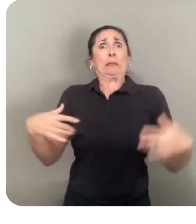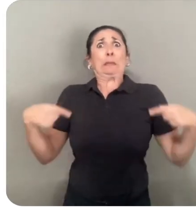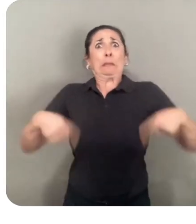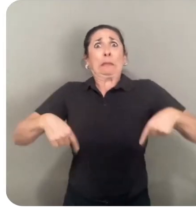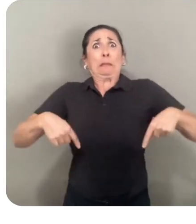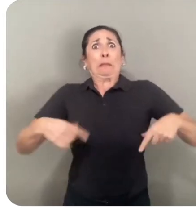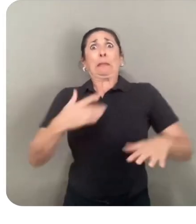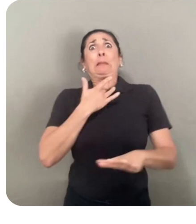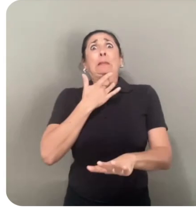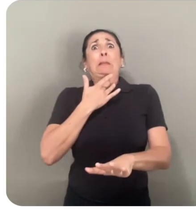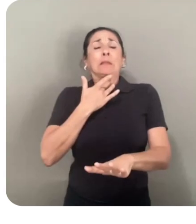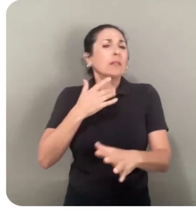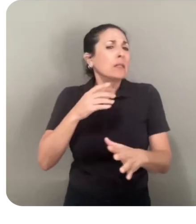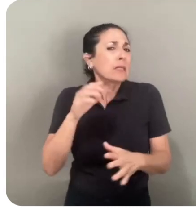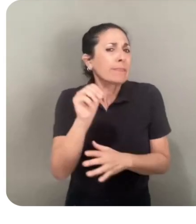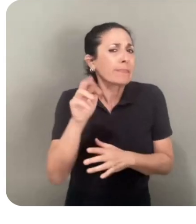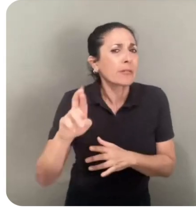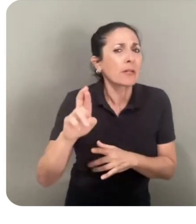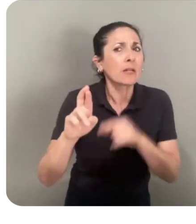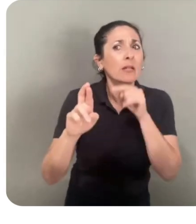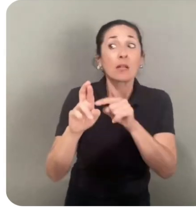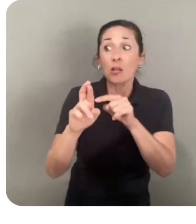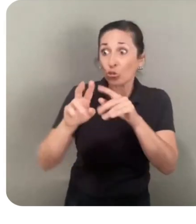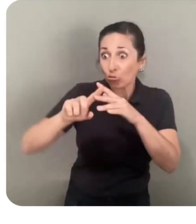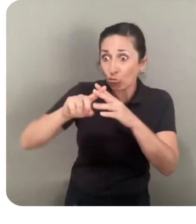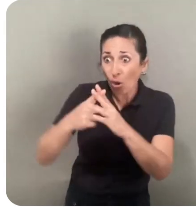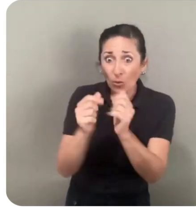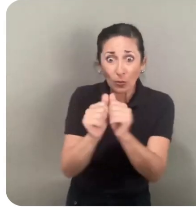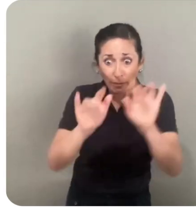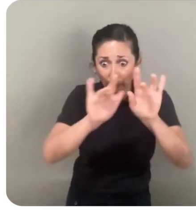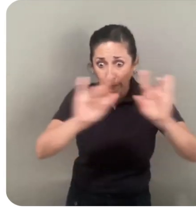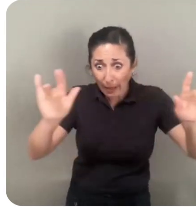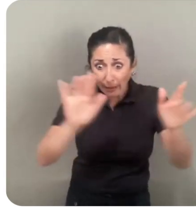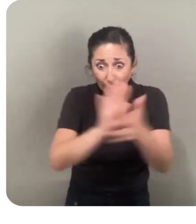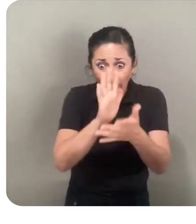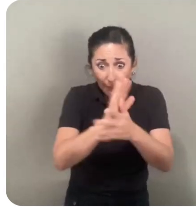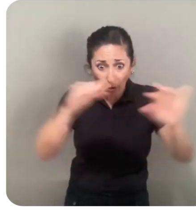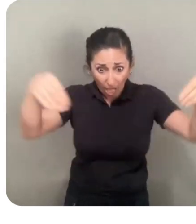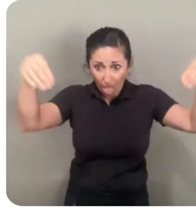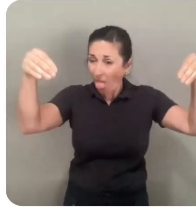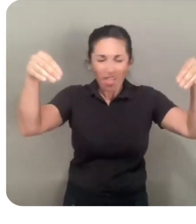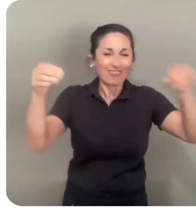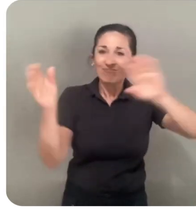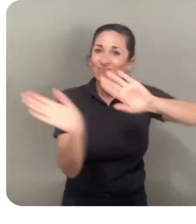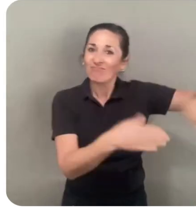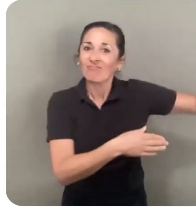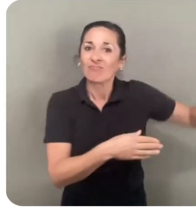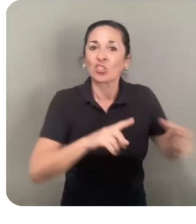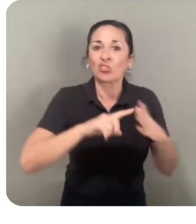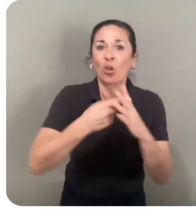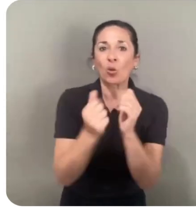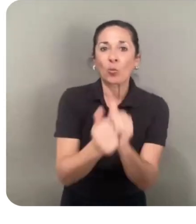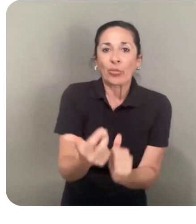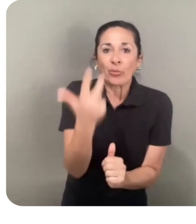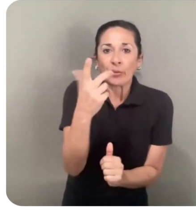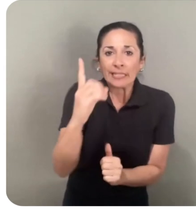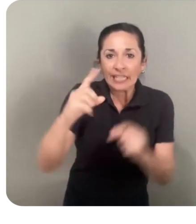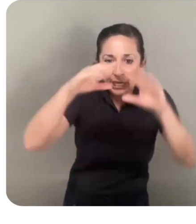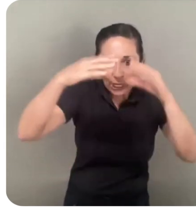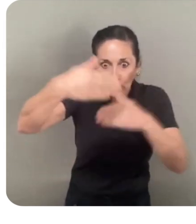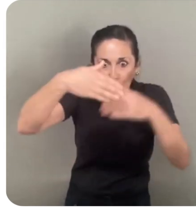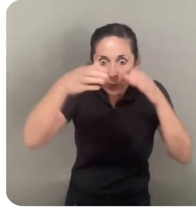mixed reality, instead of starting with that blank piece of paper, you're now starting with a blank 3D